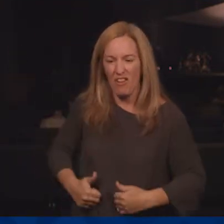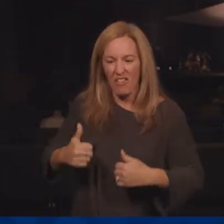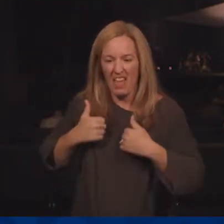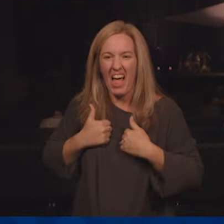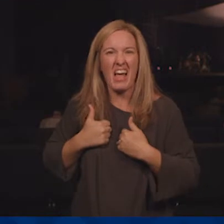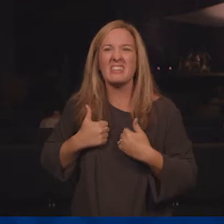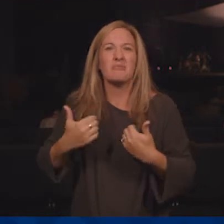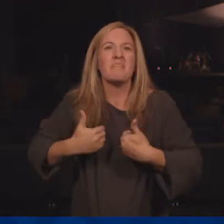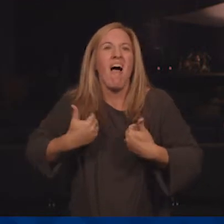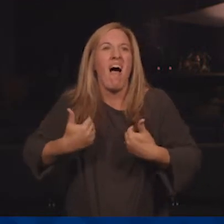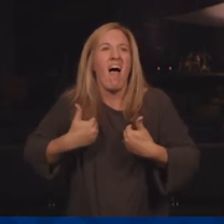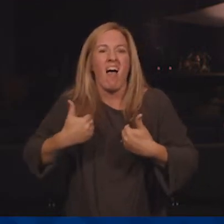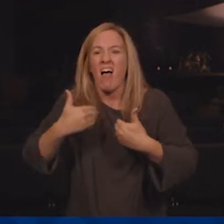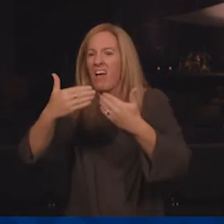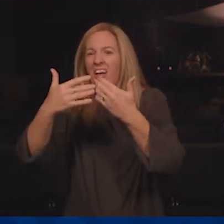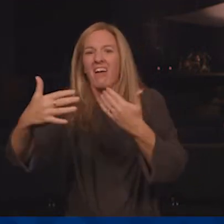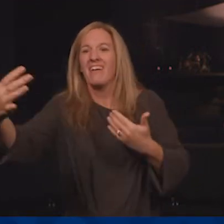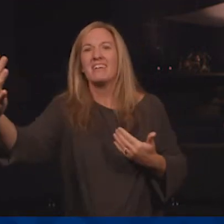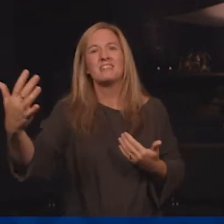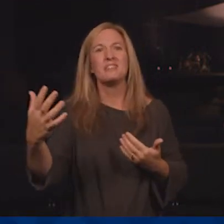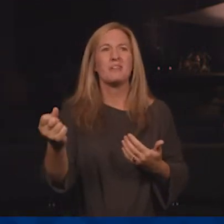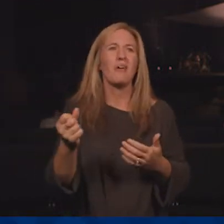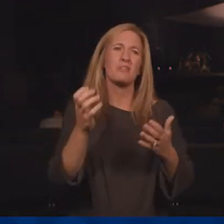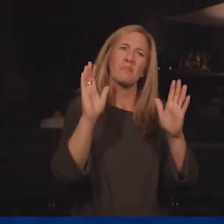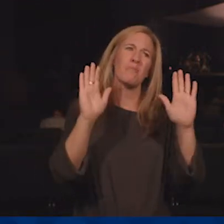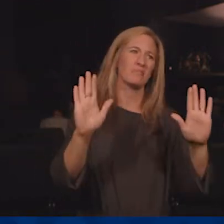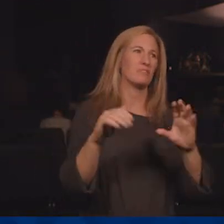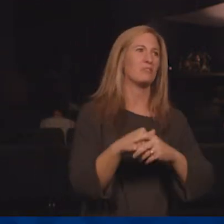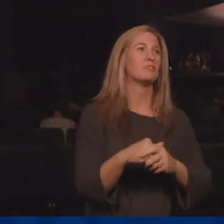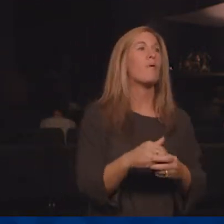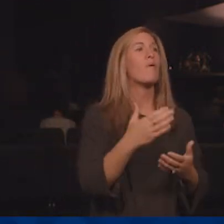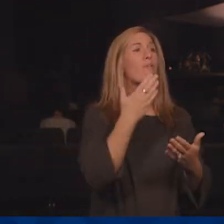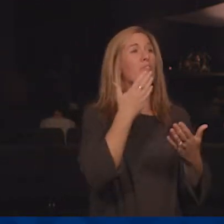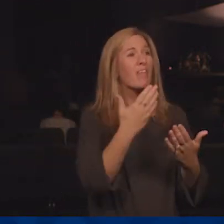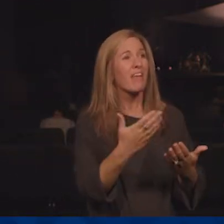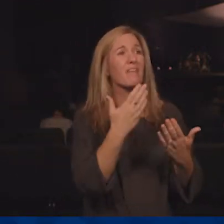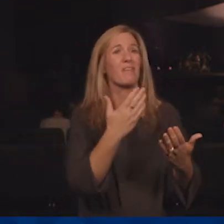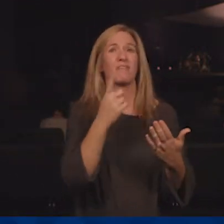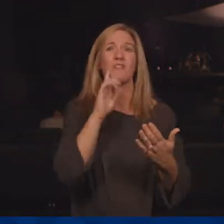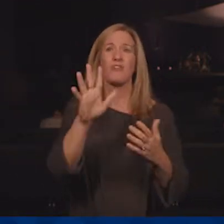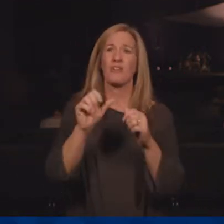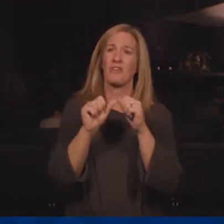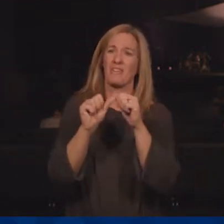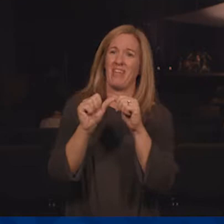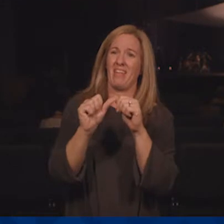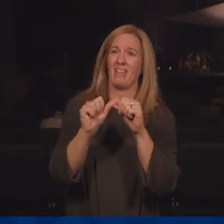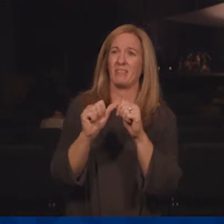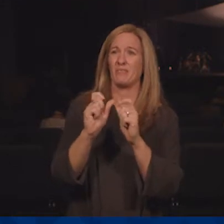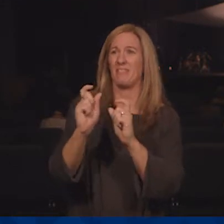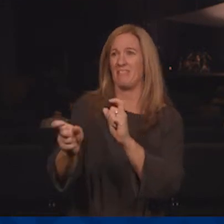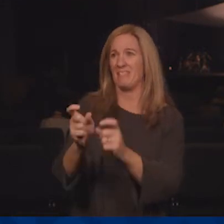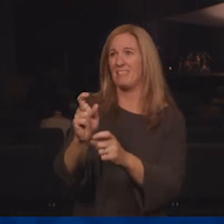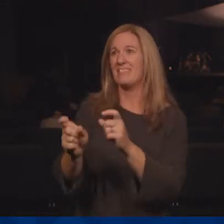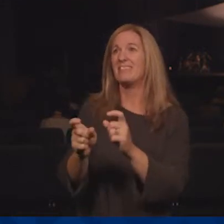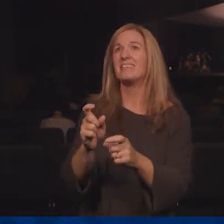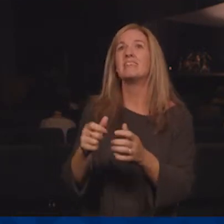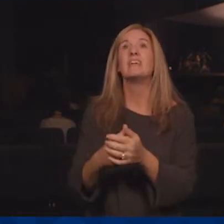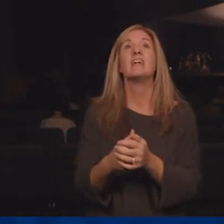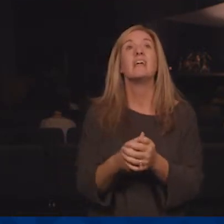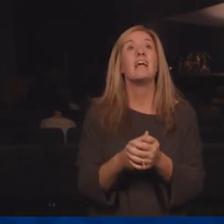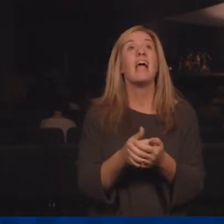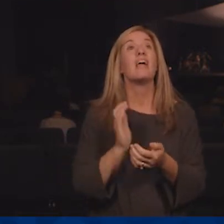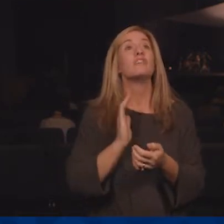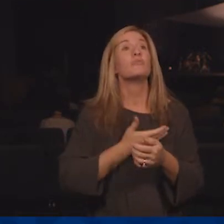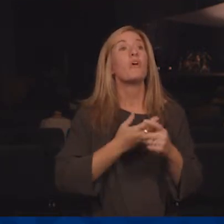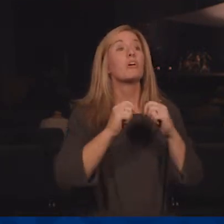thank you so much for your continued faithful generosity. And I also just want to say from our team, thank you to those of you that gave above and beyond your tithes